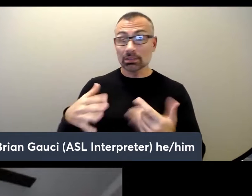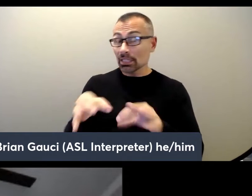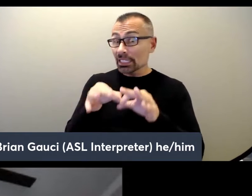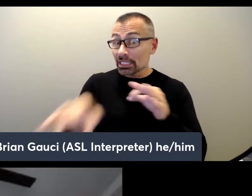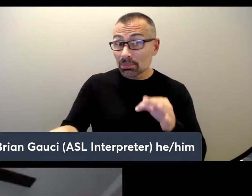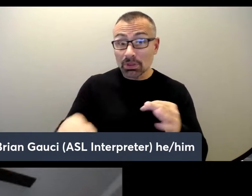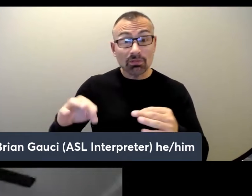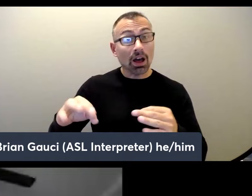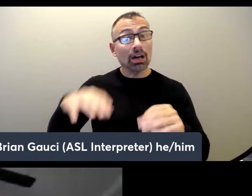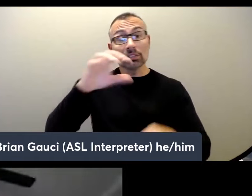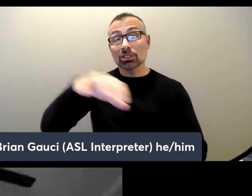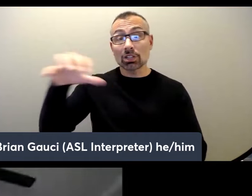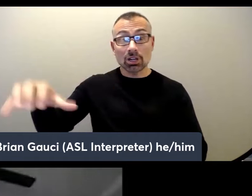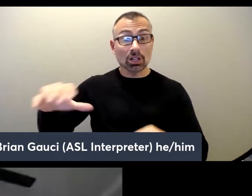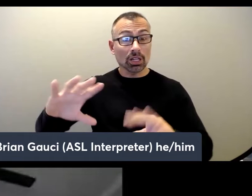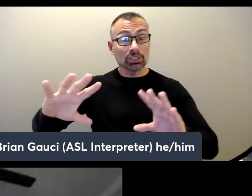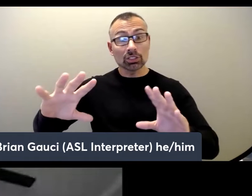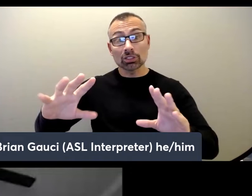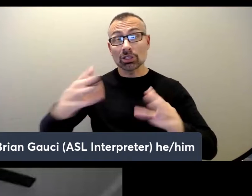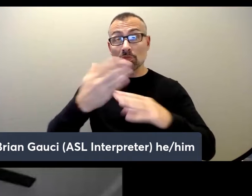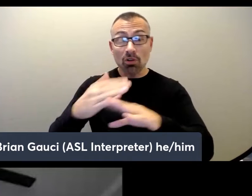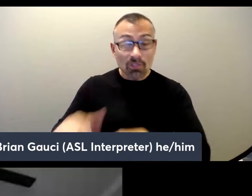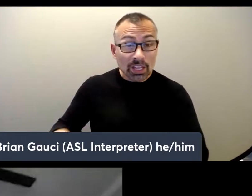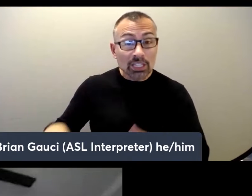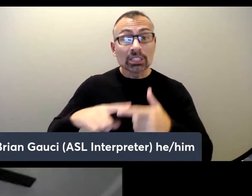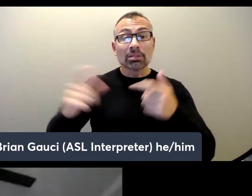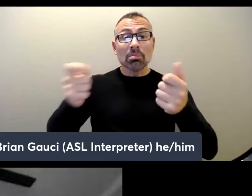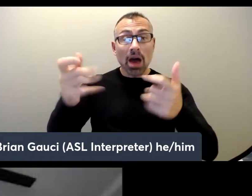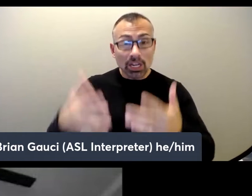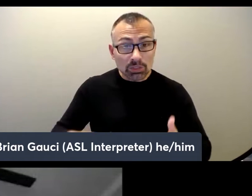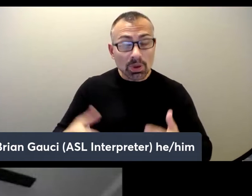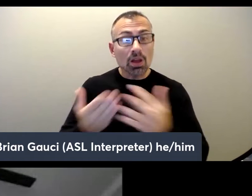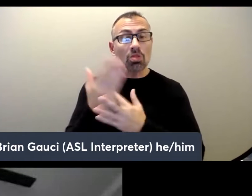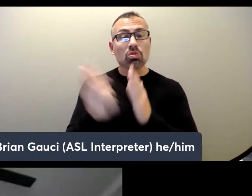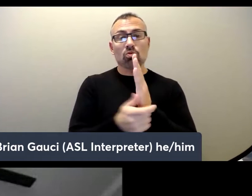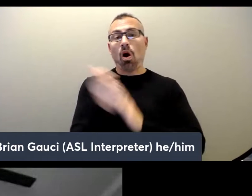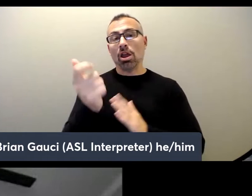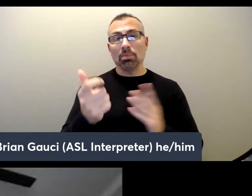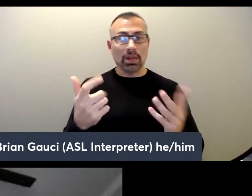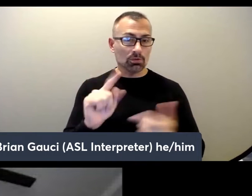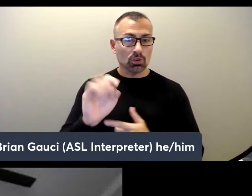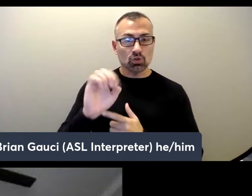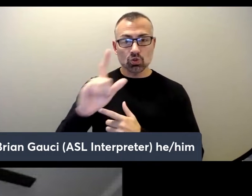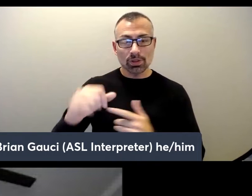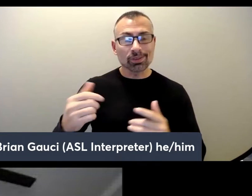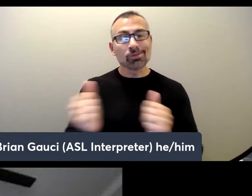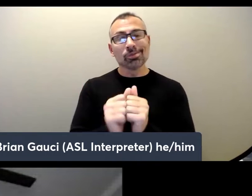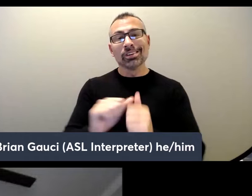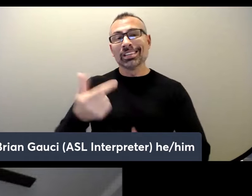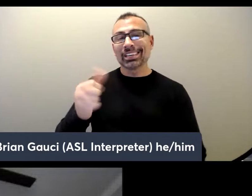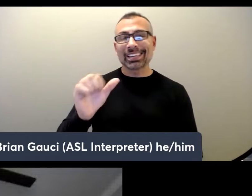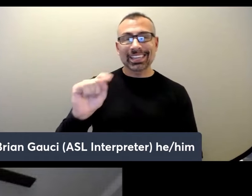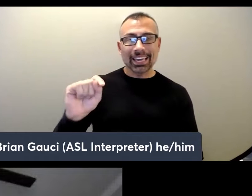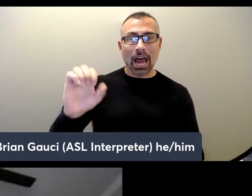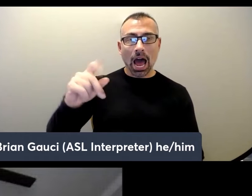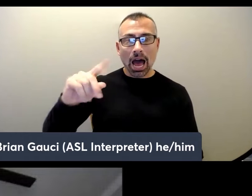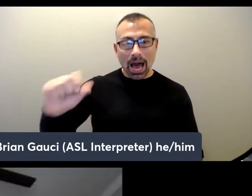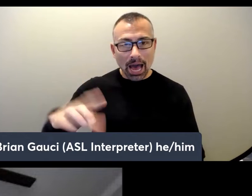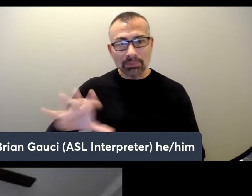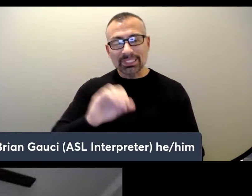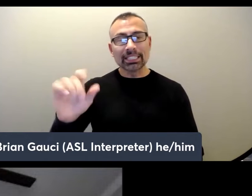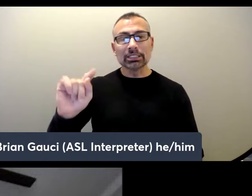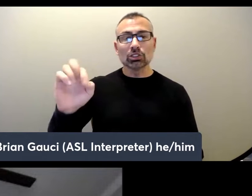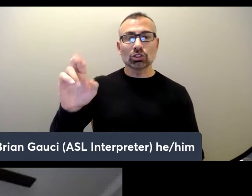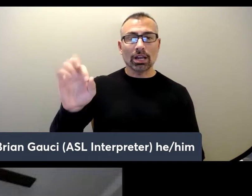lifecycle management through automation, both tooling and other things like GitOps and Terraform and things like that. And so that